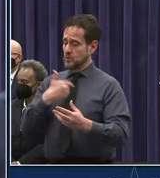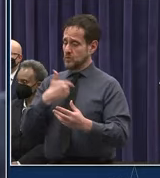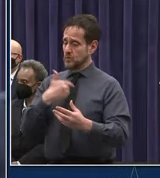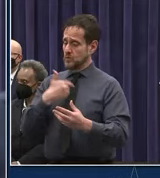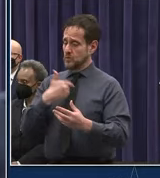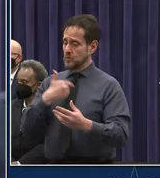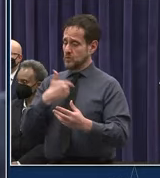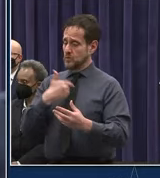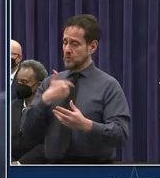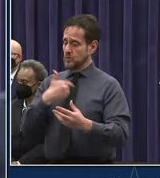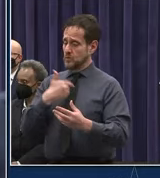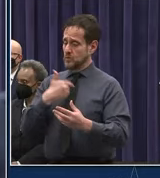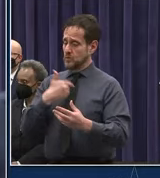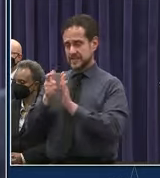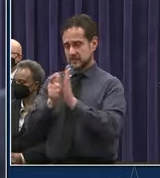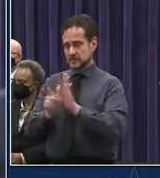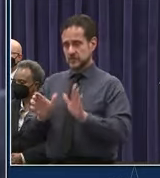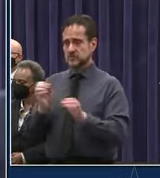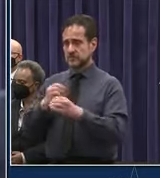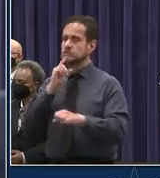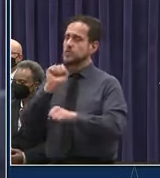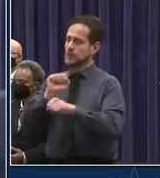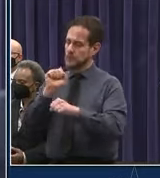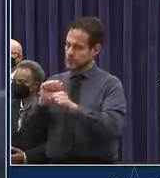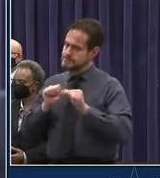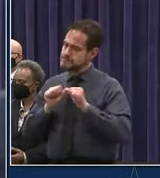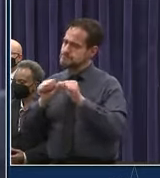Attorney's Office will work tirelessly to bring justice